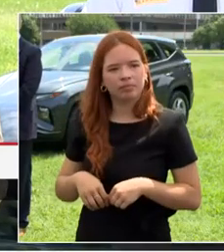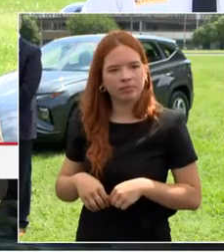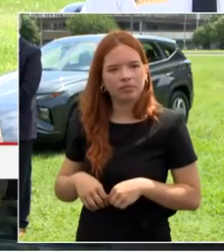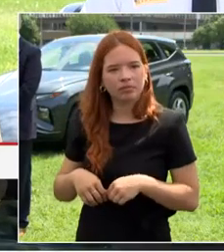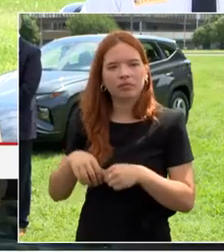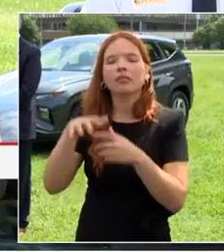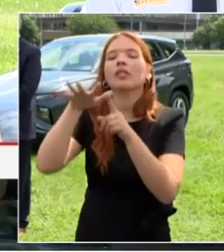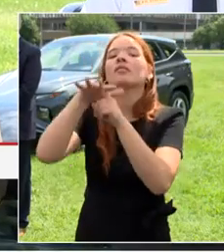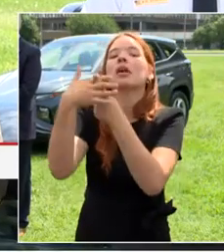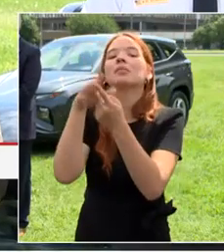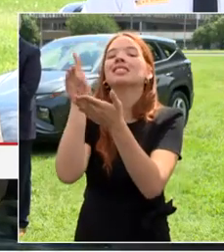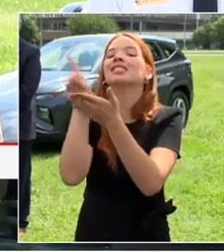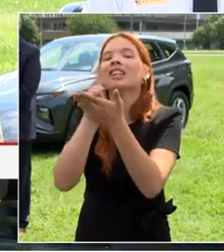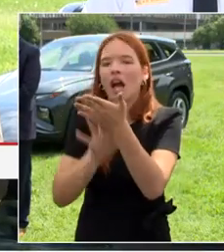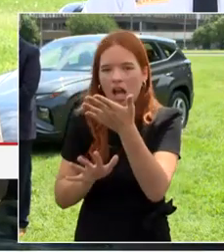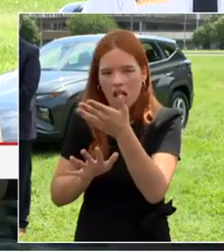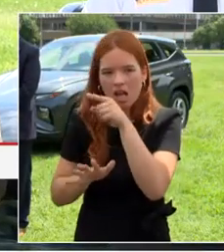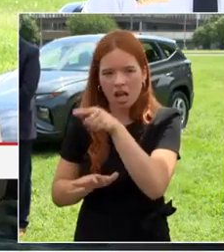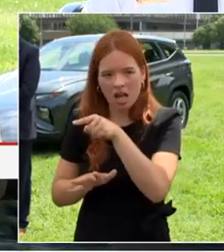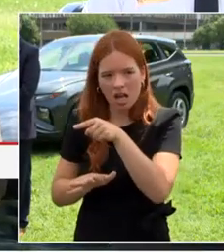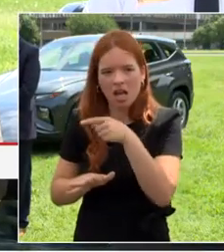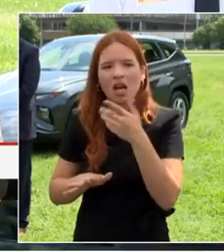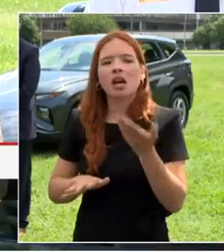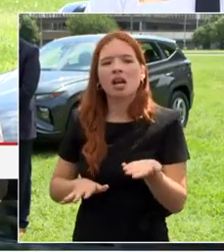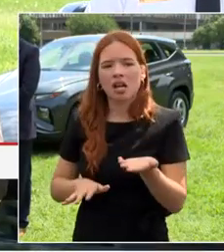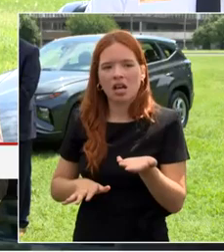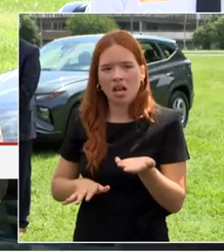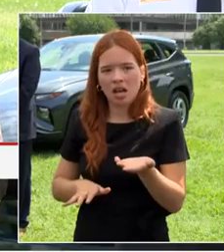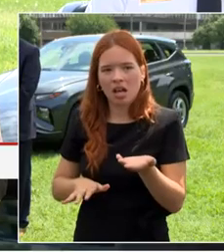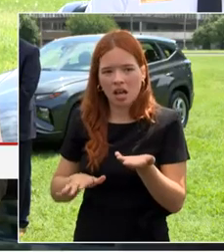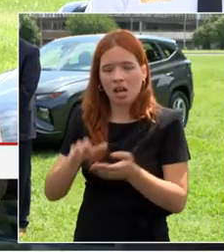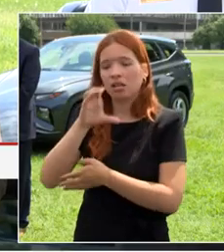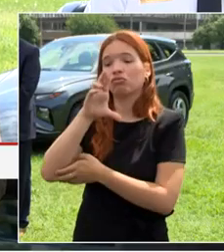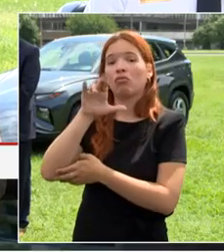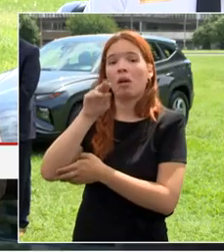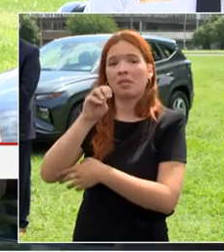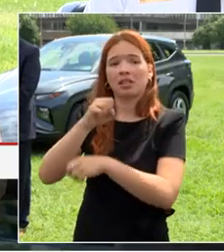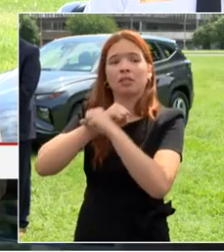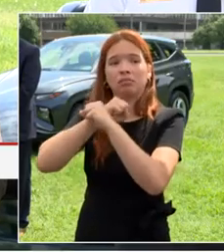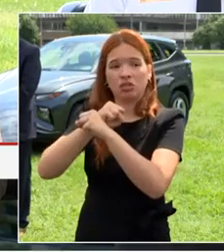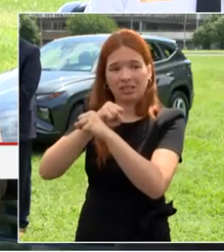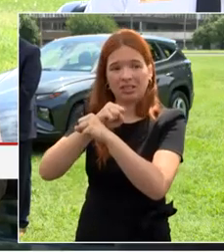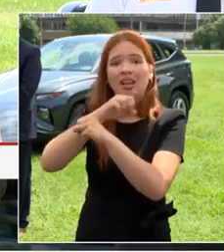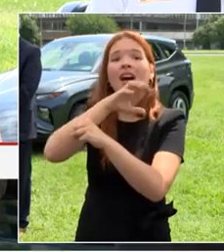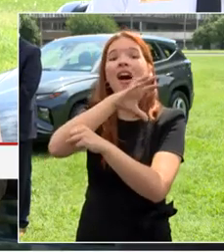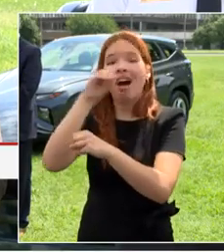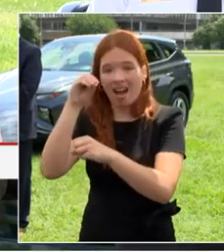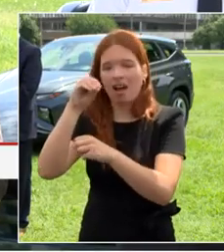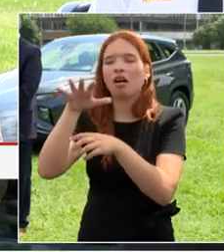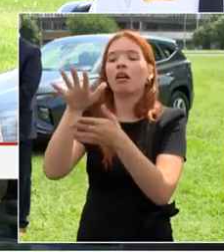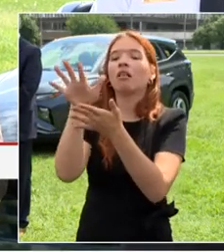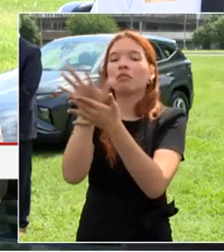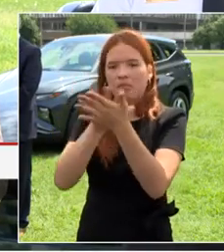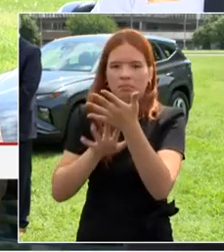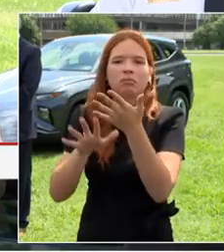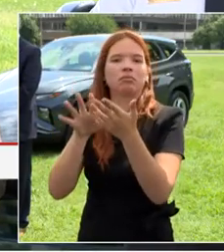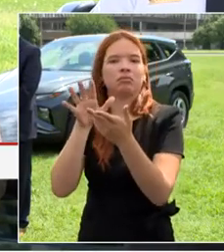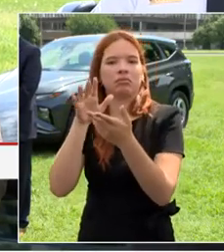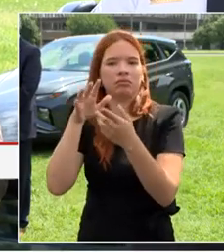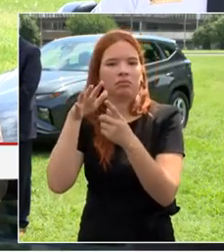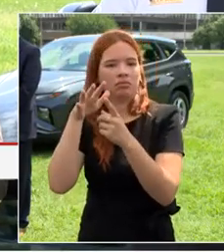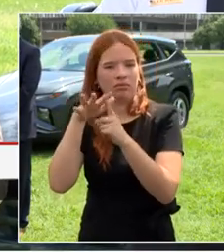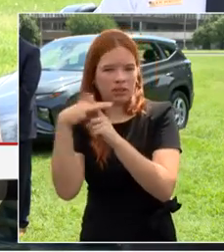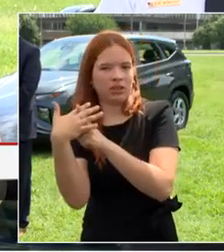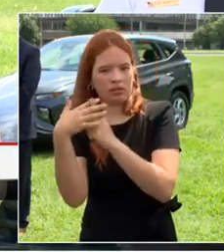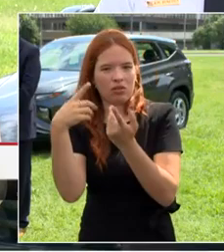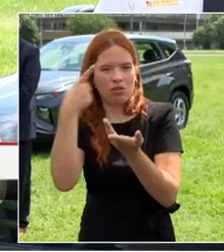Crime prevention through environmental design. Okay, so if you make it less easy to steal your keys, then we probably will have